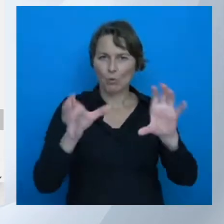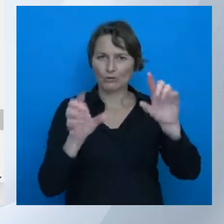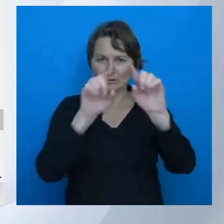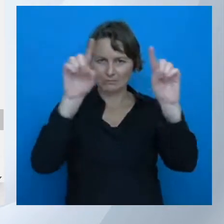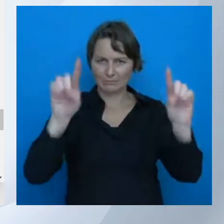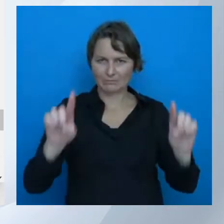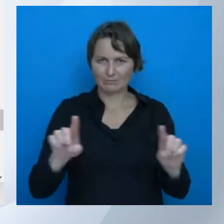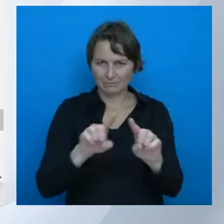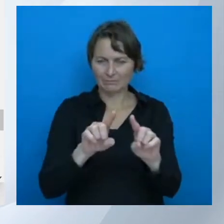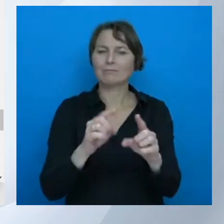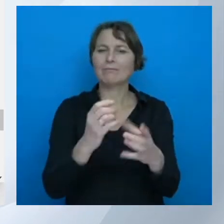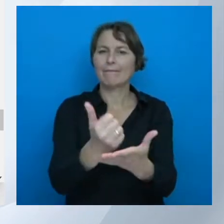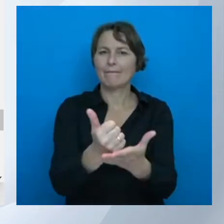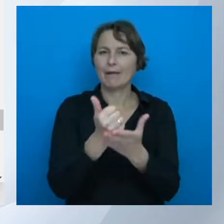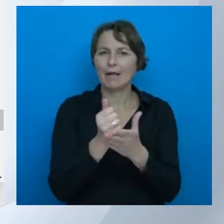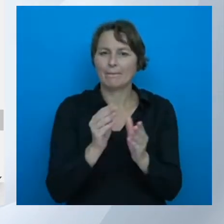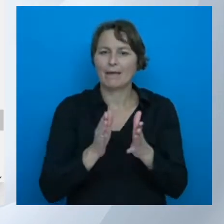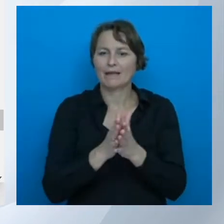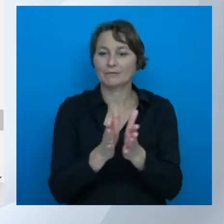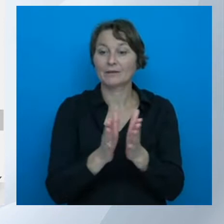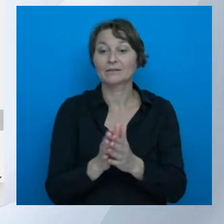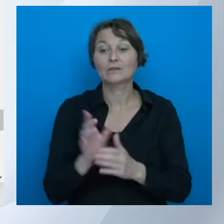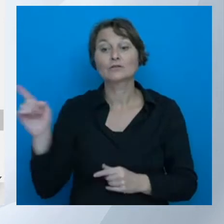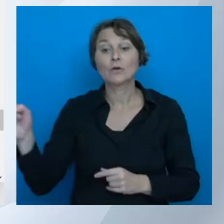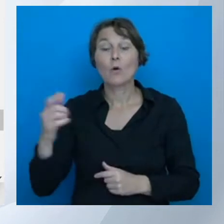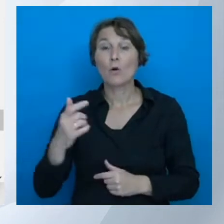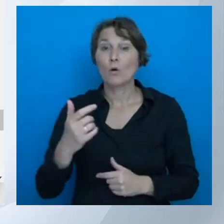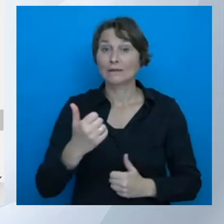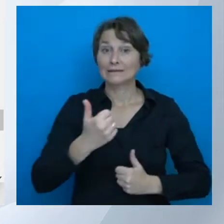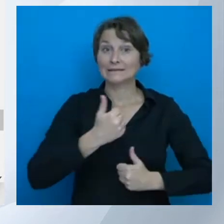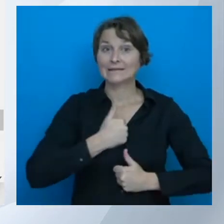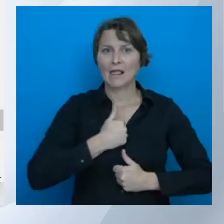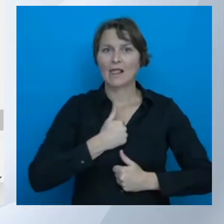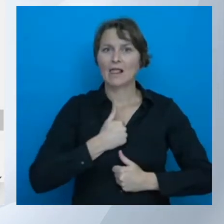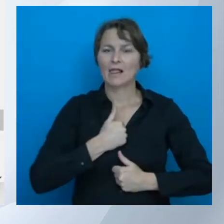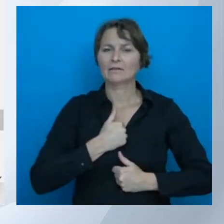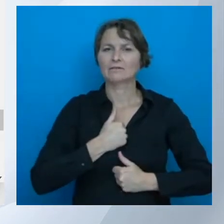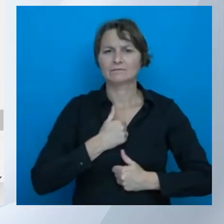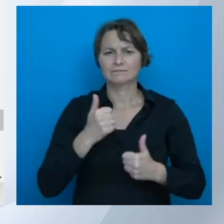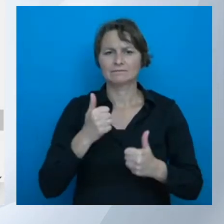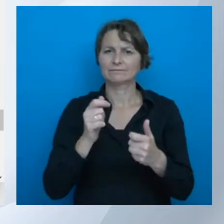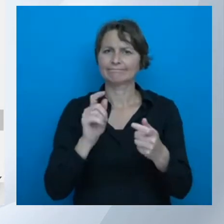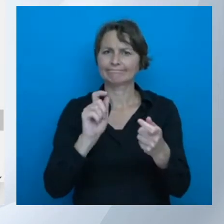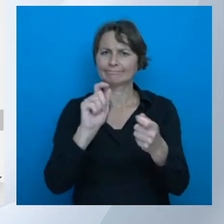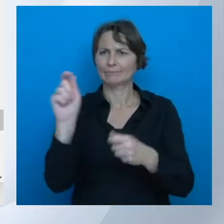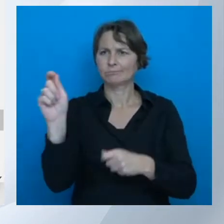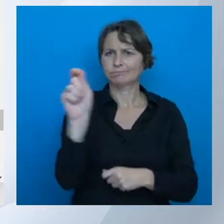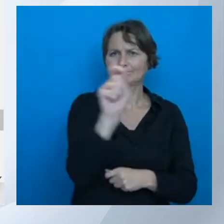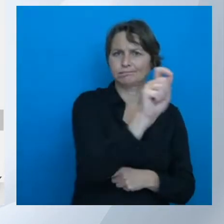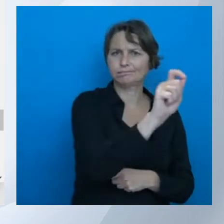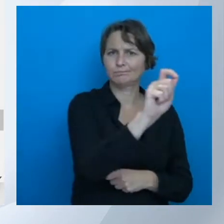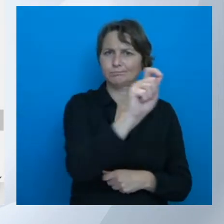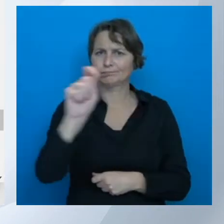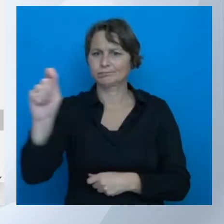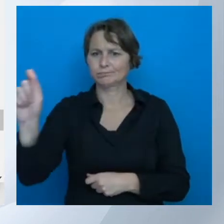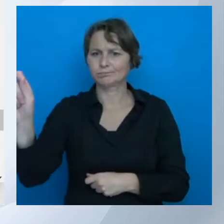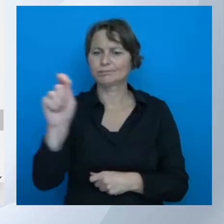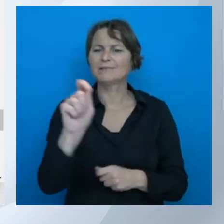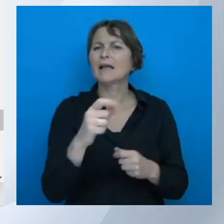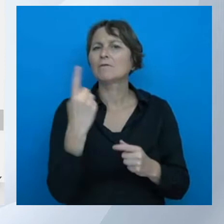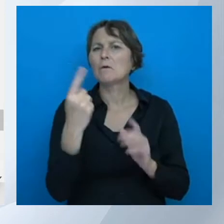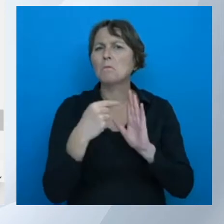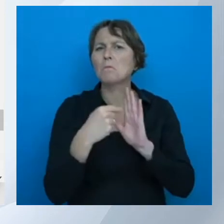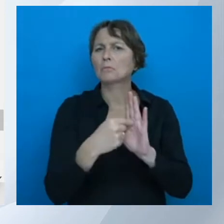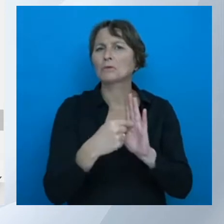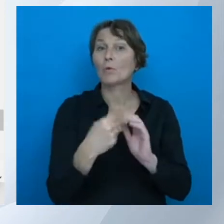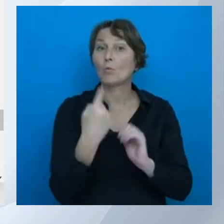This is an interactive widget that shows whether the specific word has an effect on the prediction, whether it is